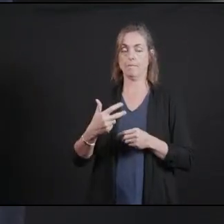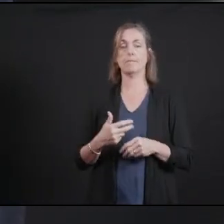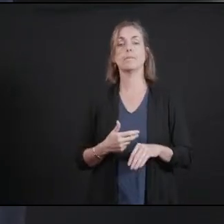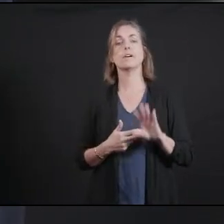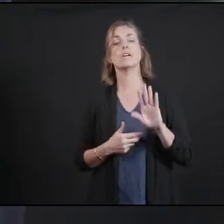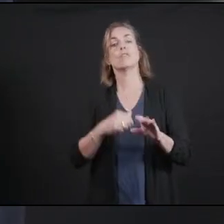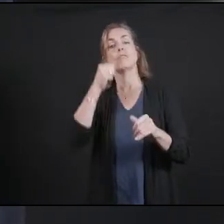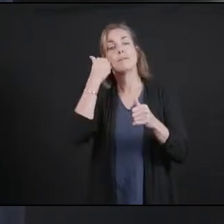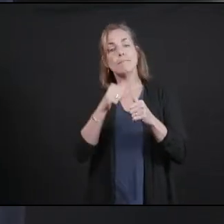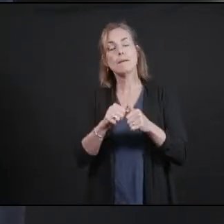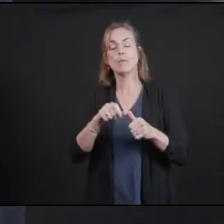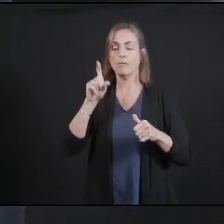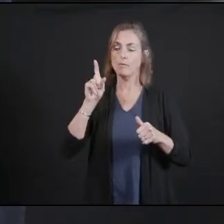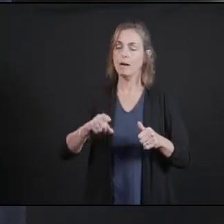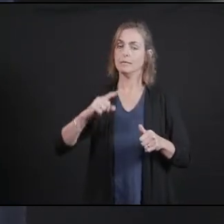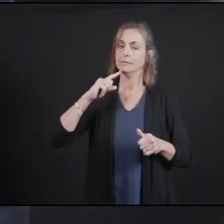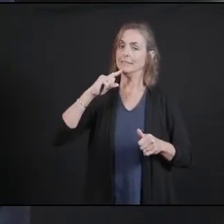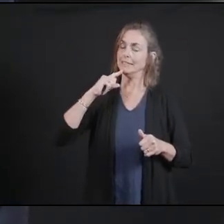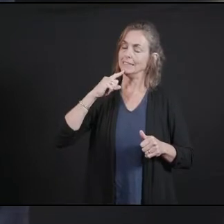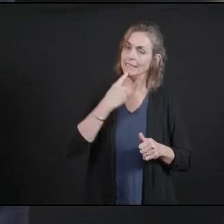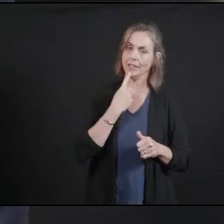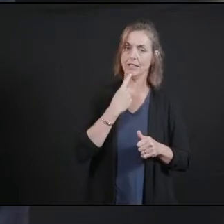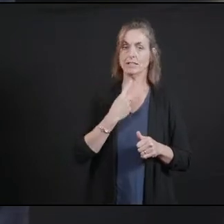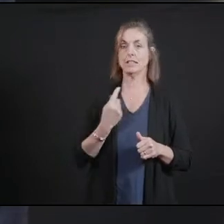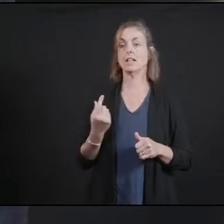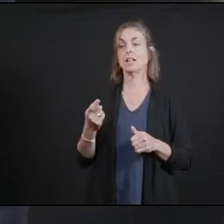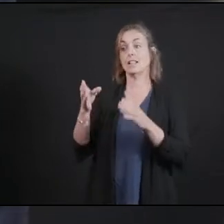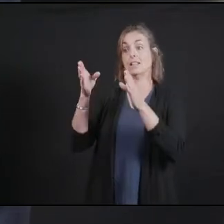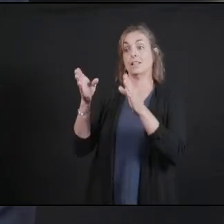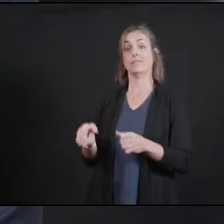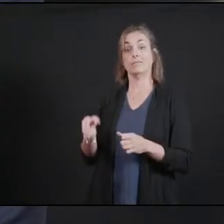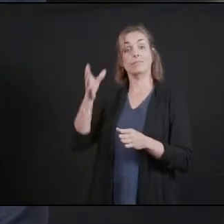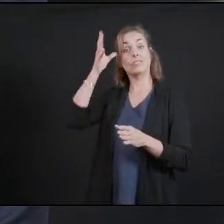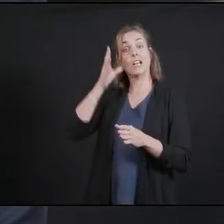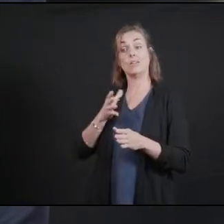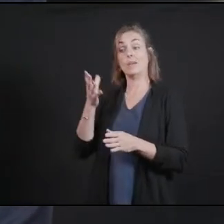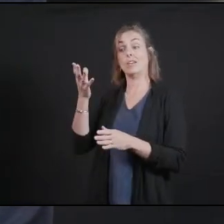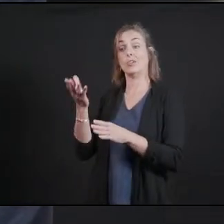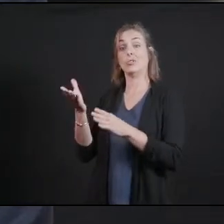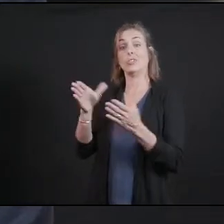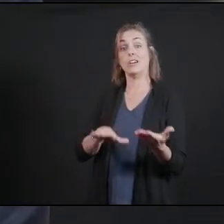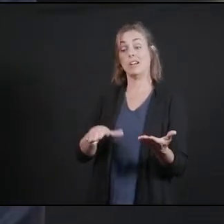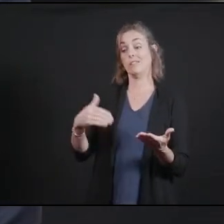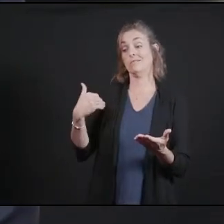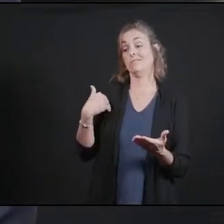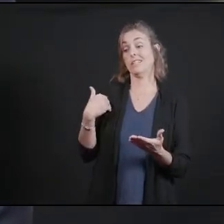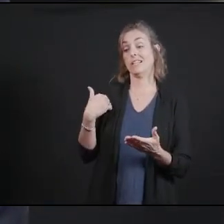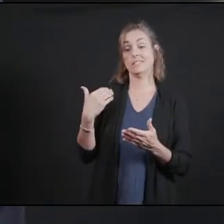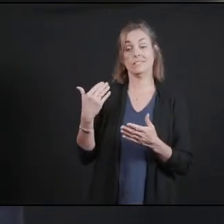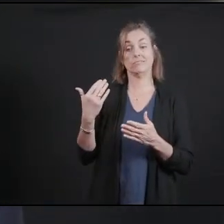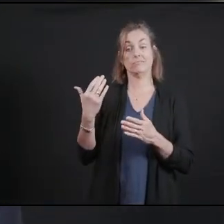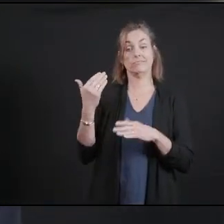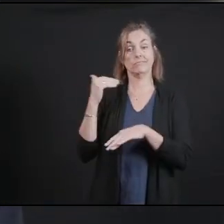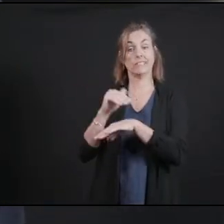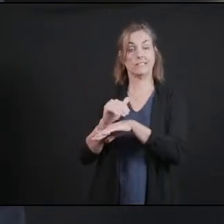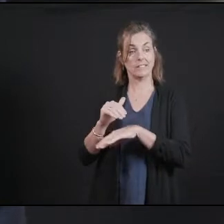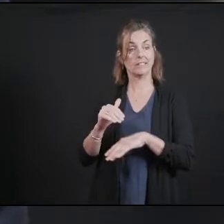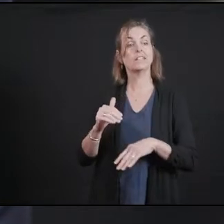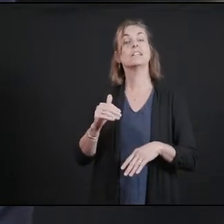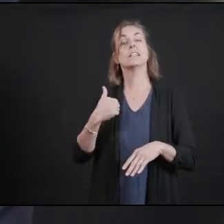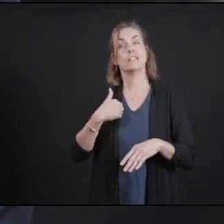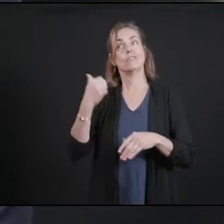if you are in need of medical attention, emergency medical attention, call 911 and request an